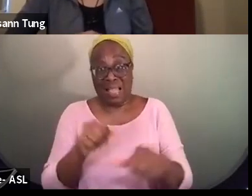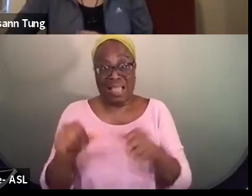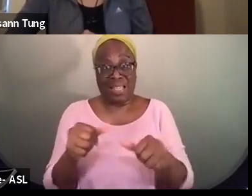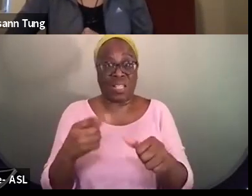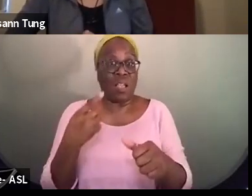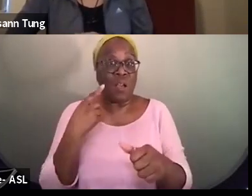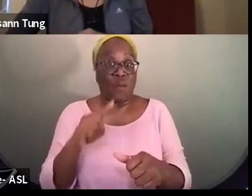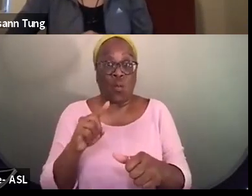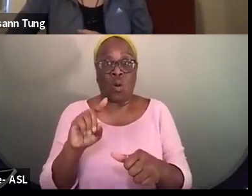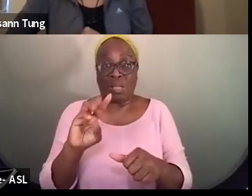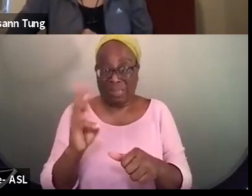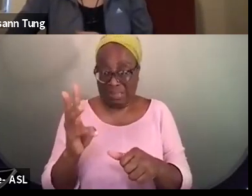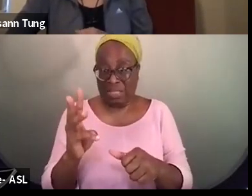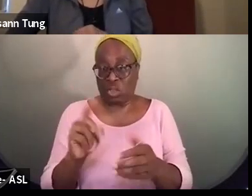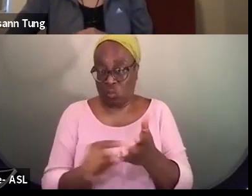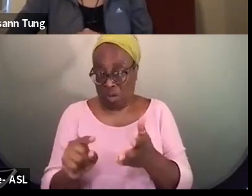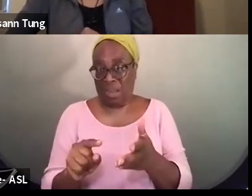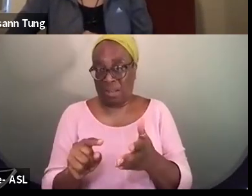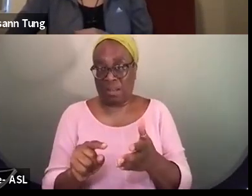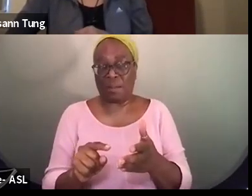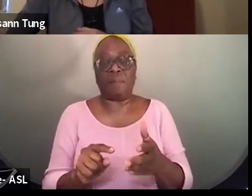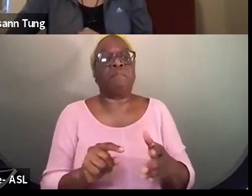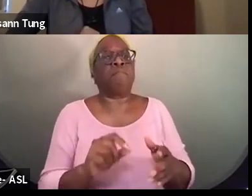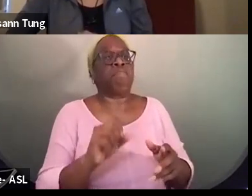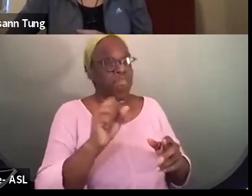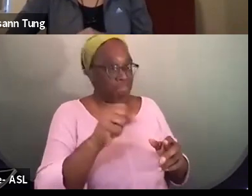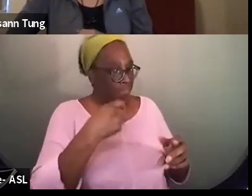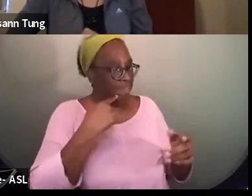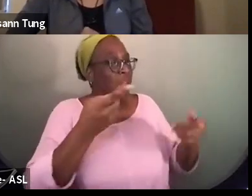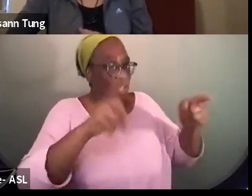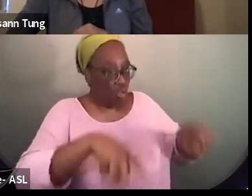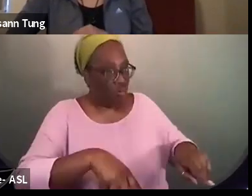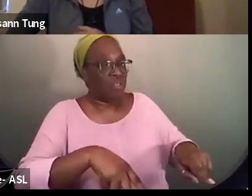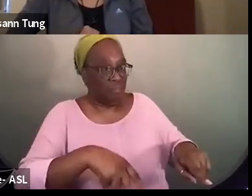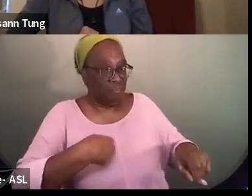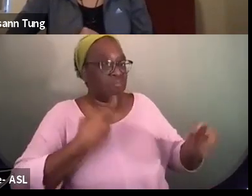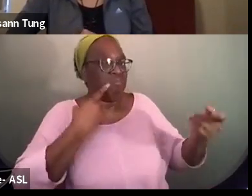Yeah, no, I agree with that. That's what I had previously said too.